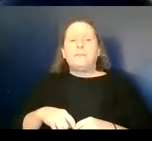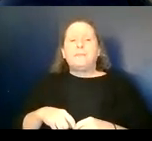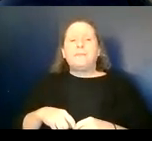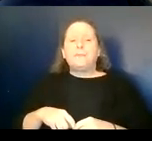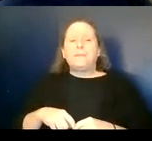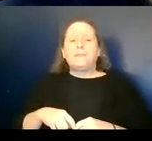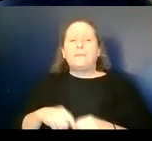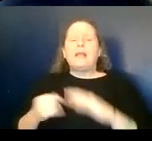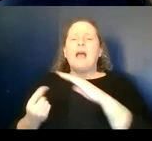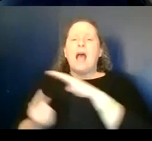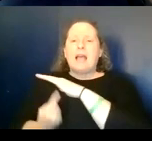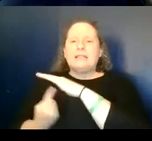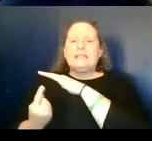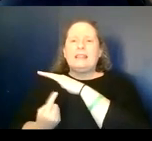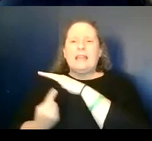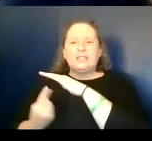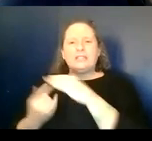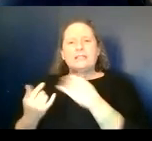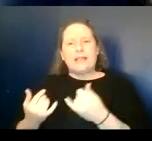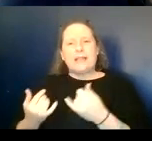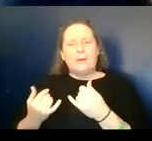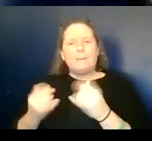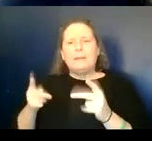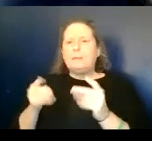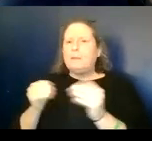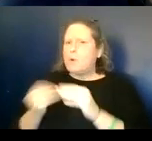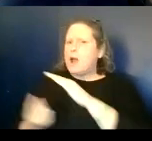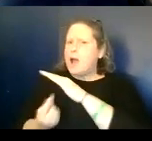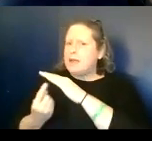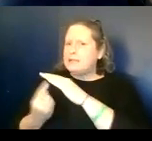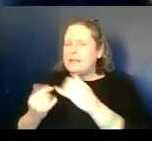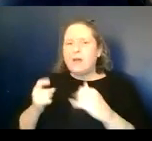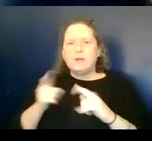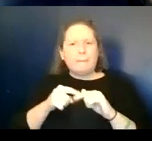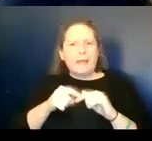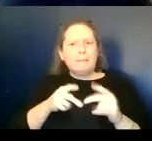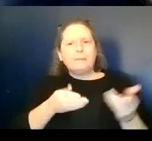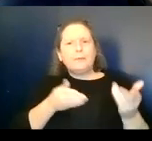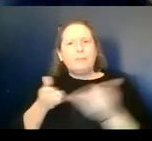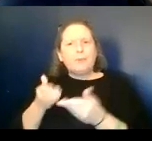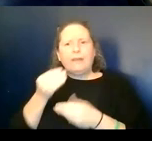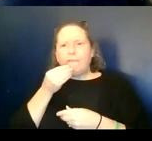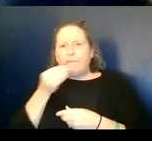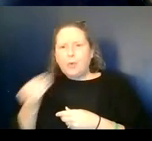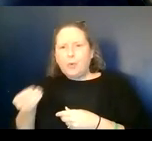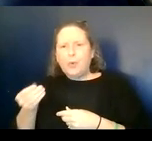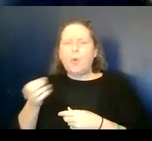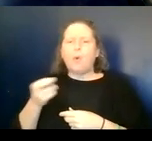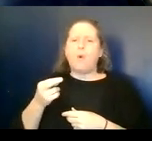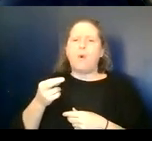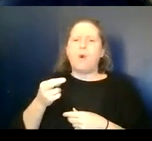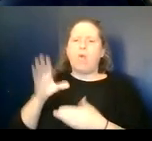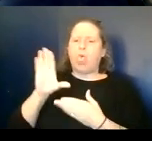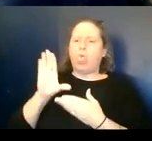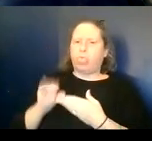isolated than ever, right? Having to rely on folks to bring in food and things like that. Also devaluation